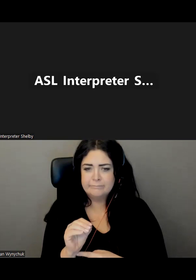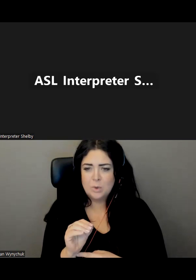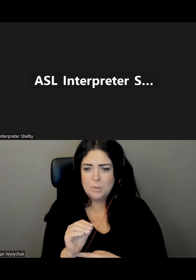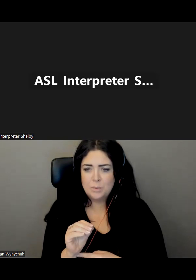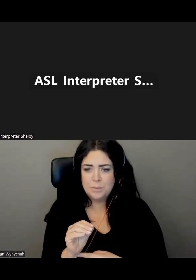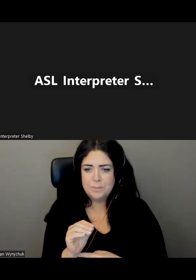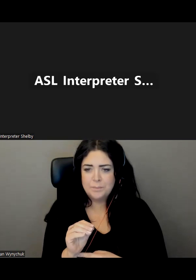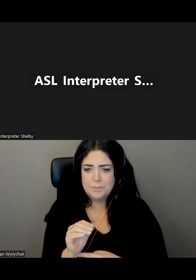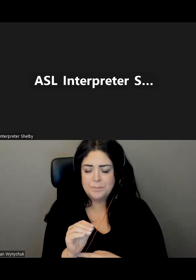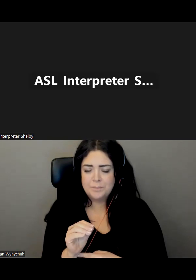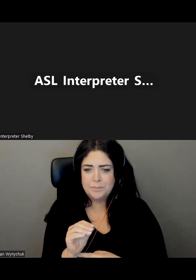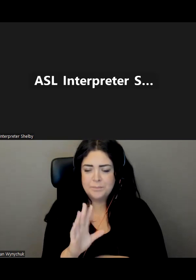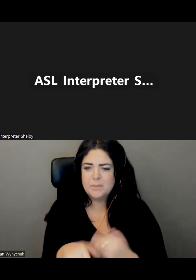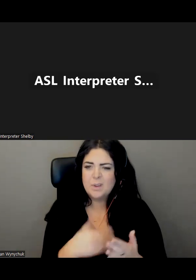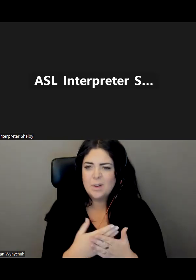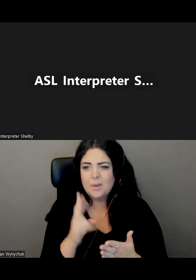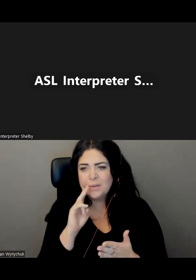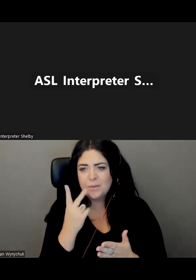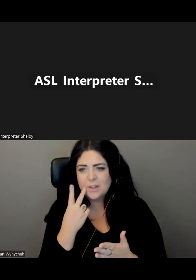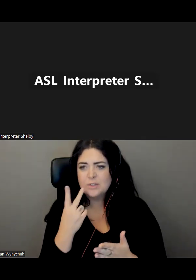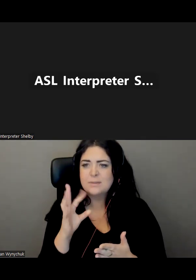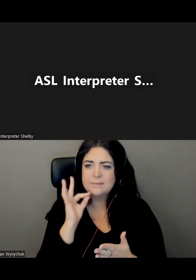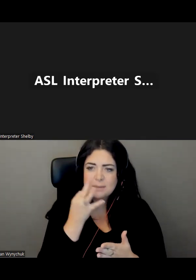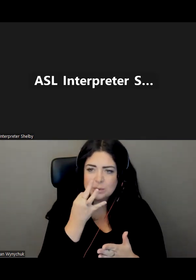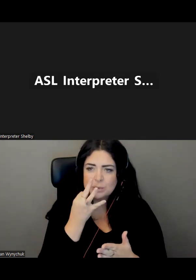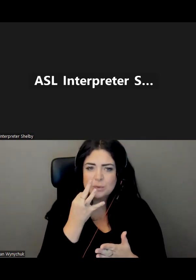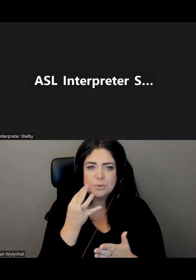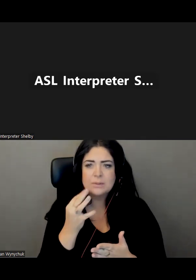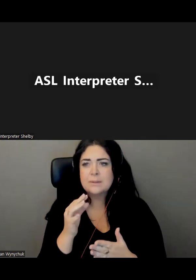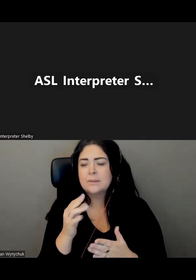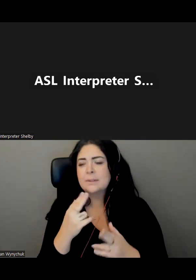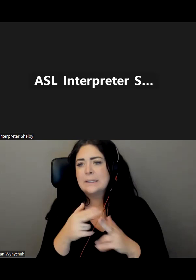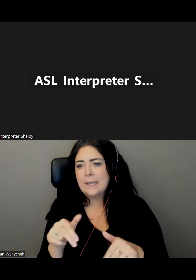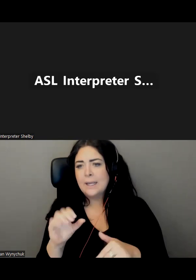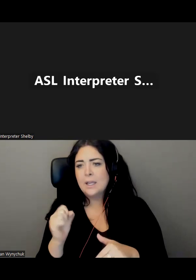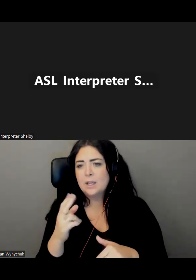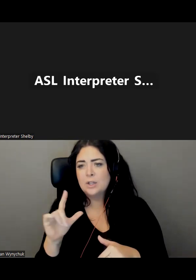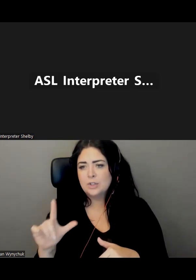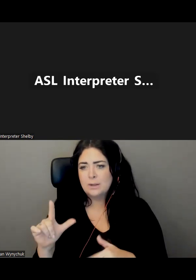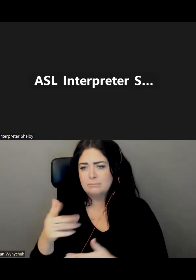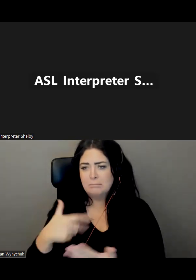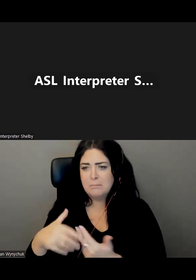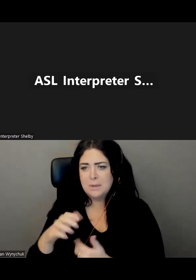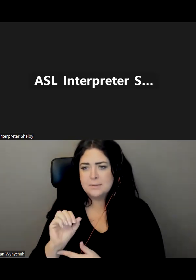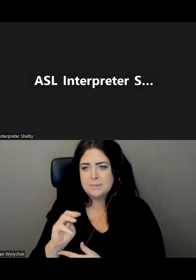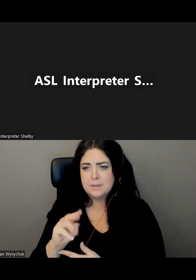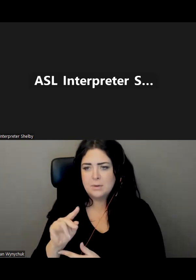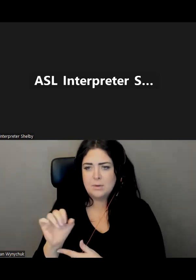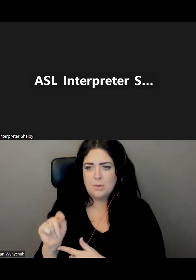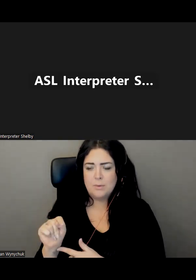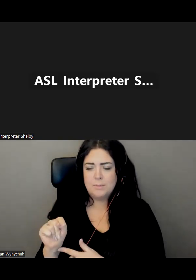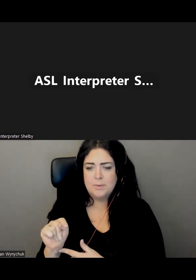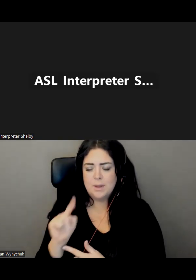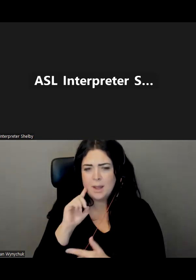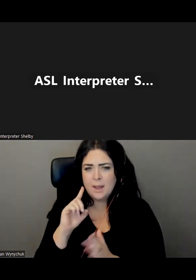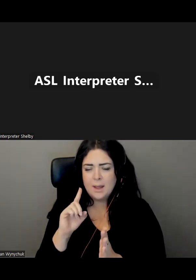the vegetable and fruits and eggshells and all that. But I worry about sort of some items